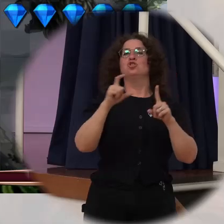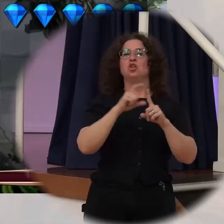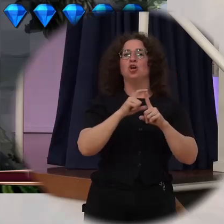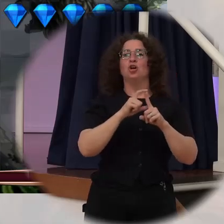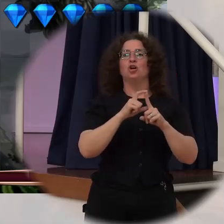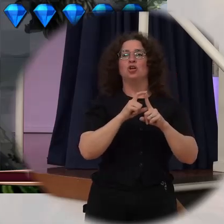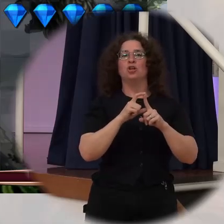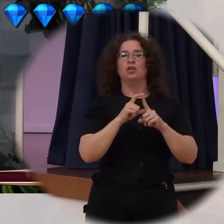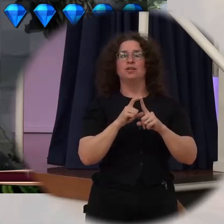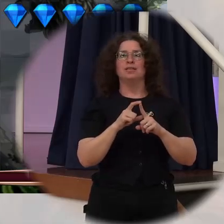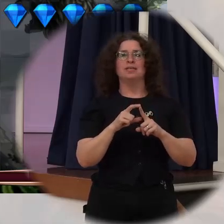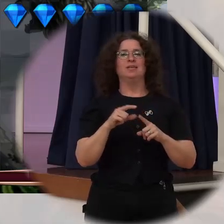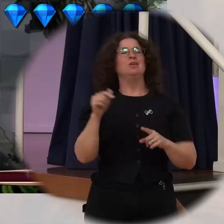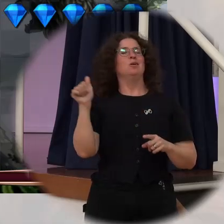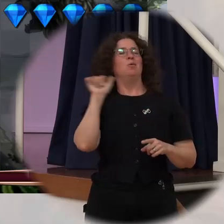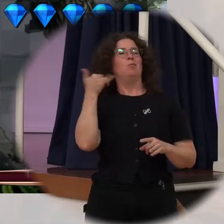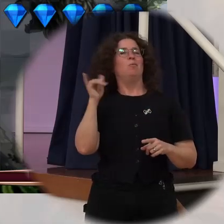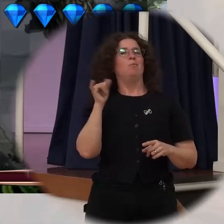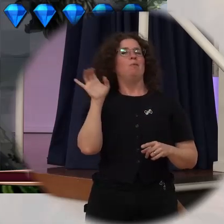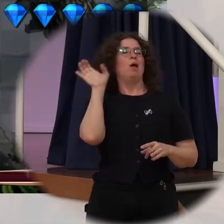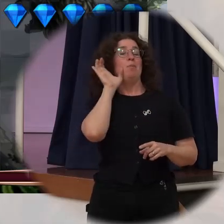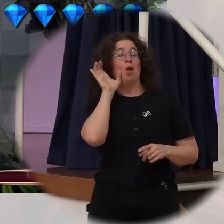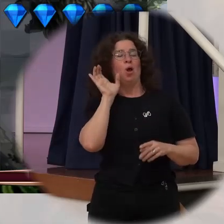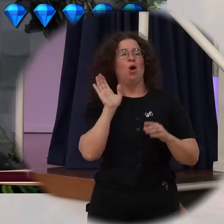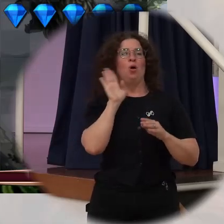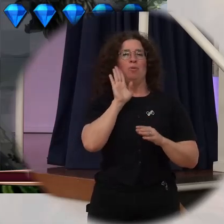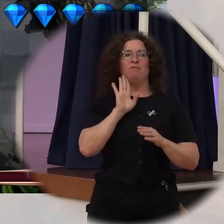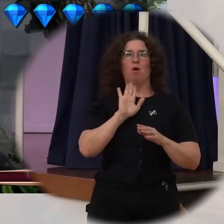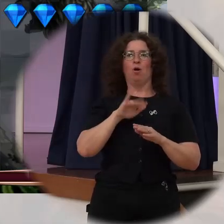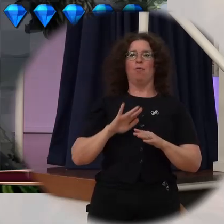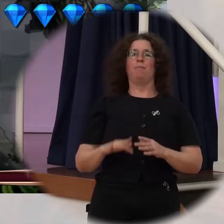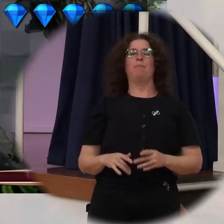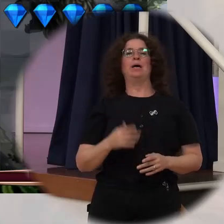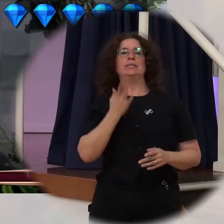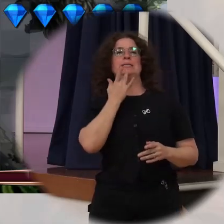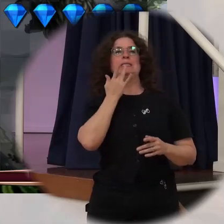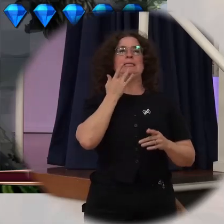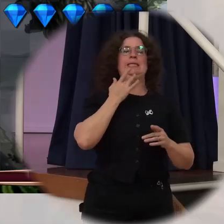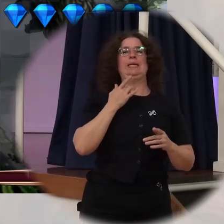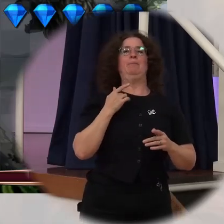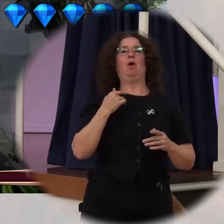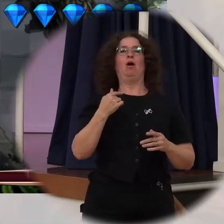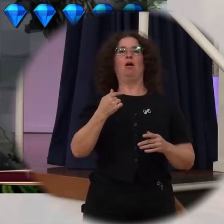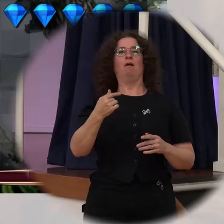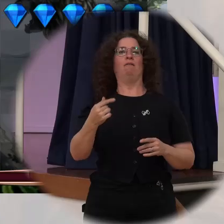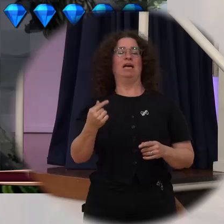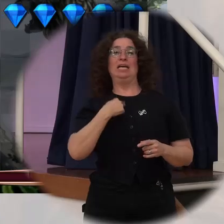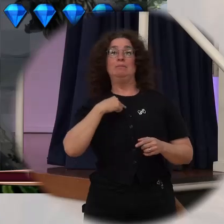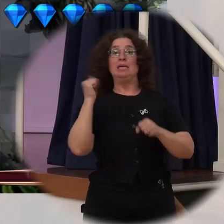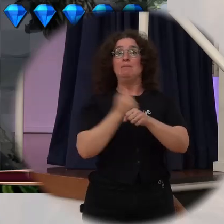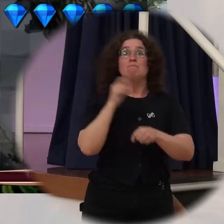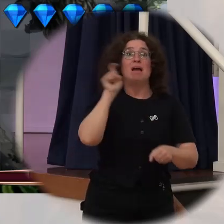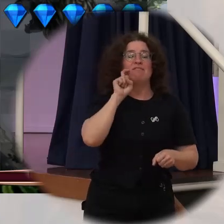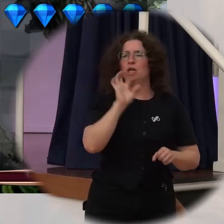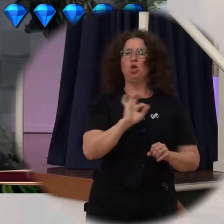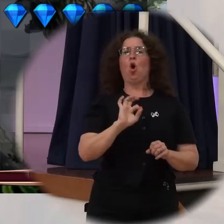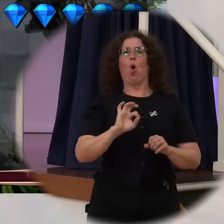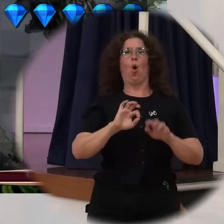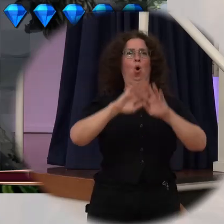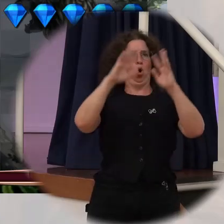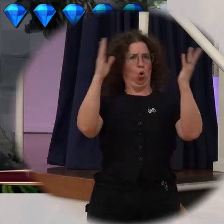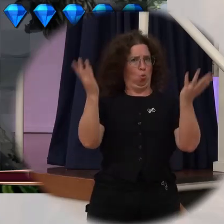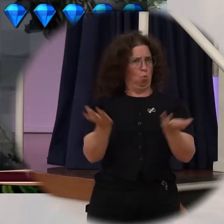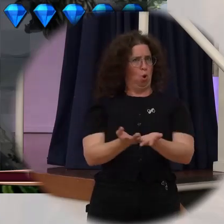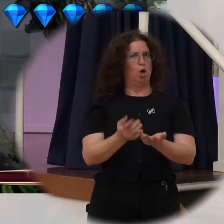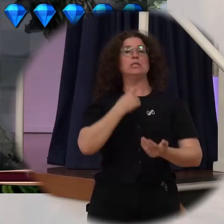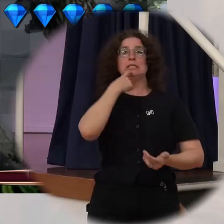don't try and be funny. Even though you're making a funny world, it's the world's job to be funny. The world has to be silly. The people in the world have to take it